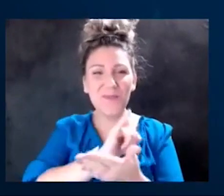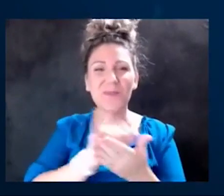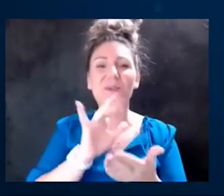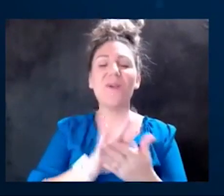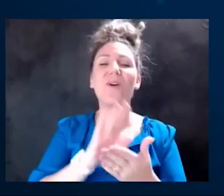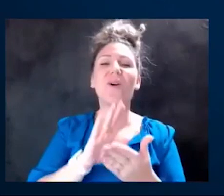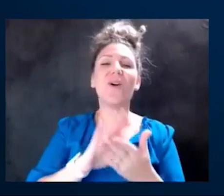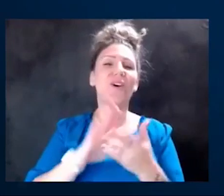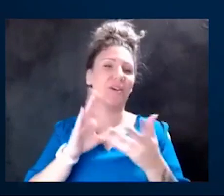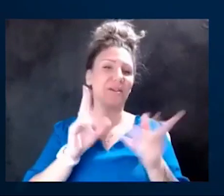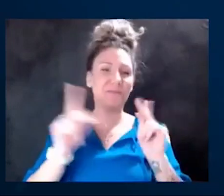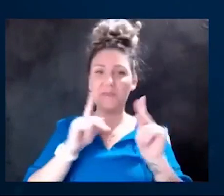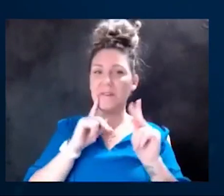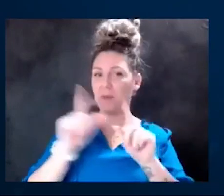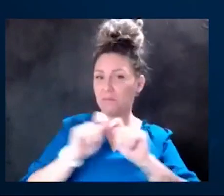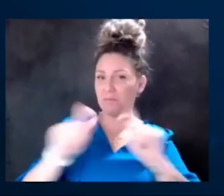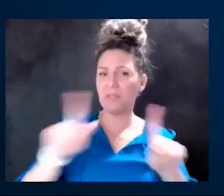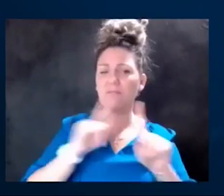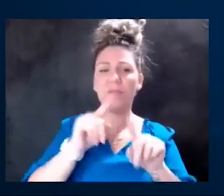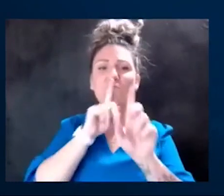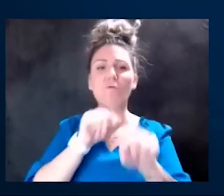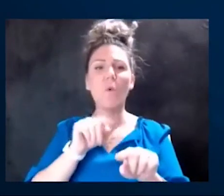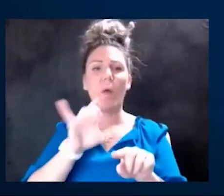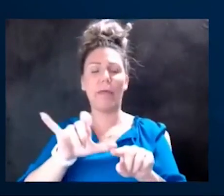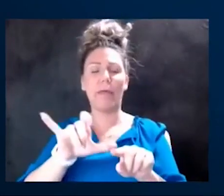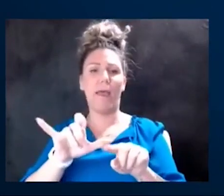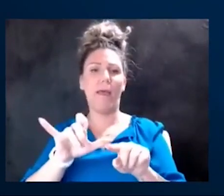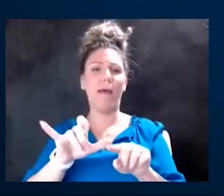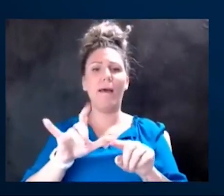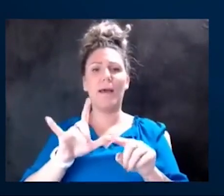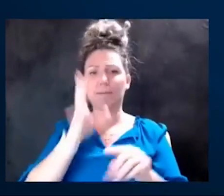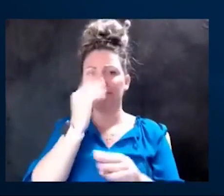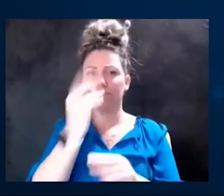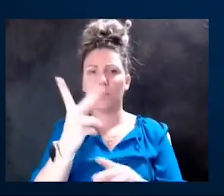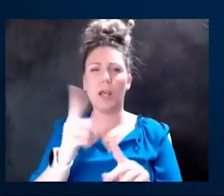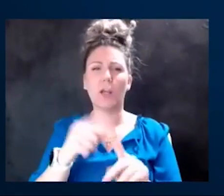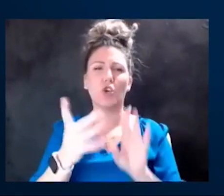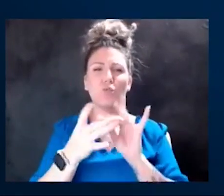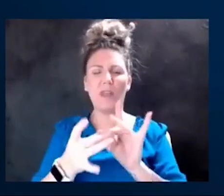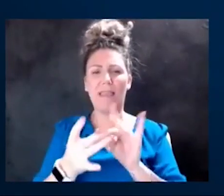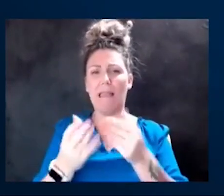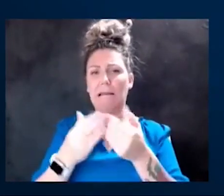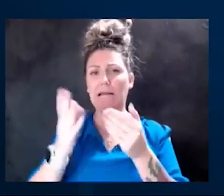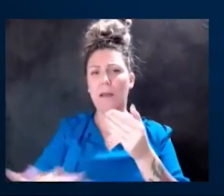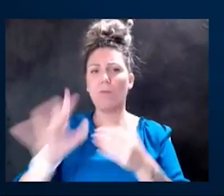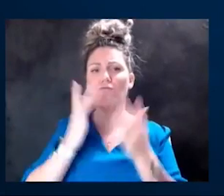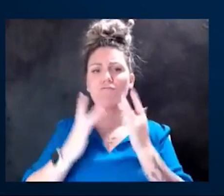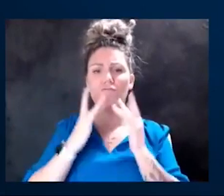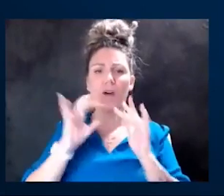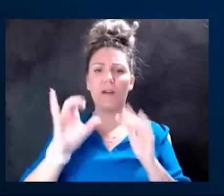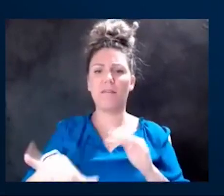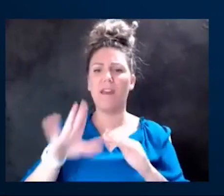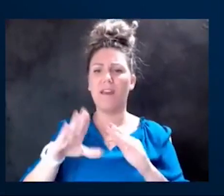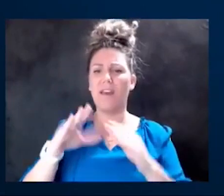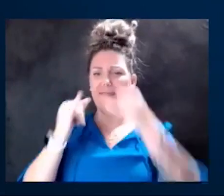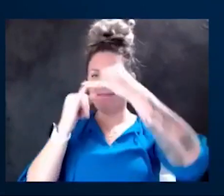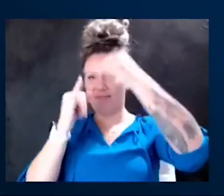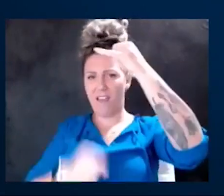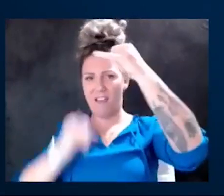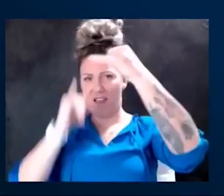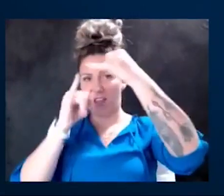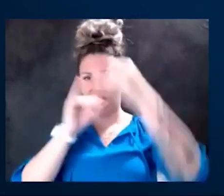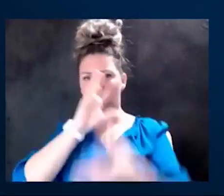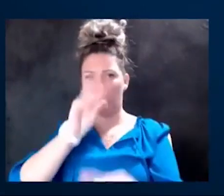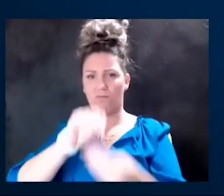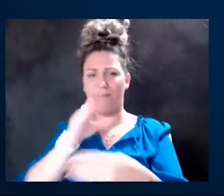again, they're ordering this data by neighborhood poverty, but what they've got here is this benchmark line that kind of shows us the average.